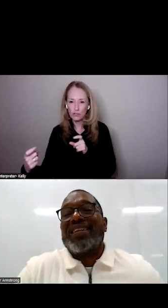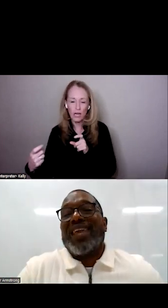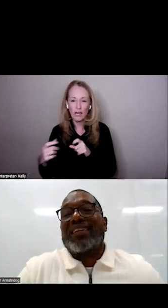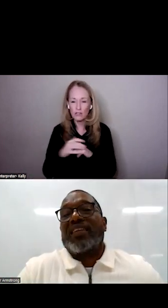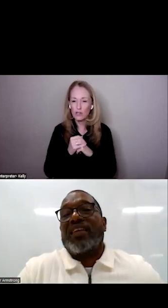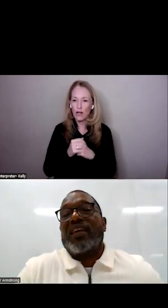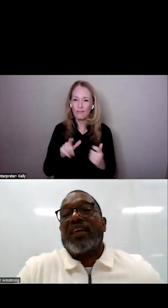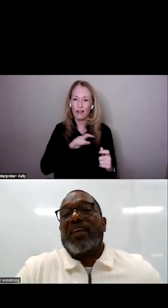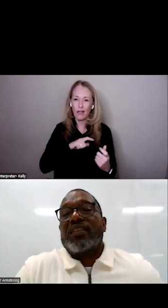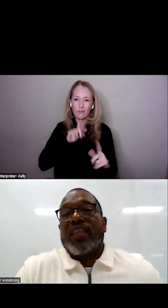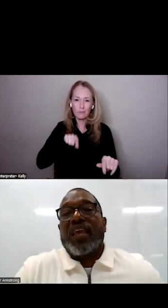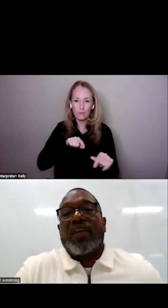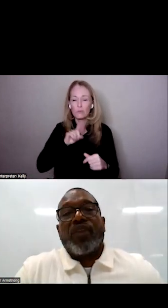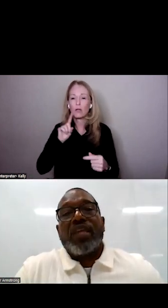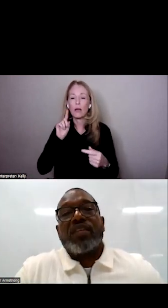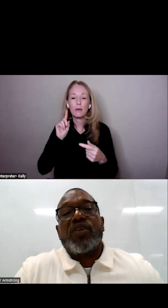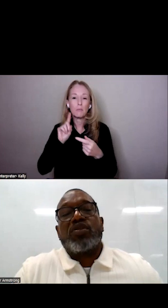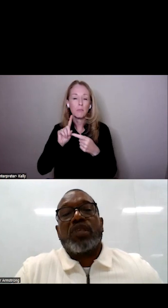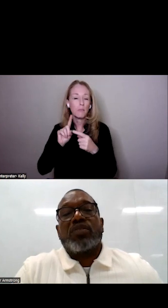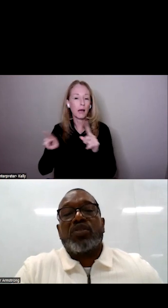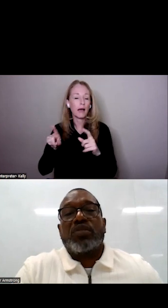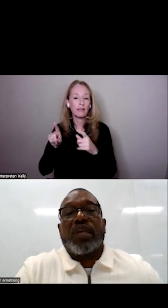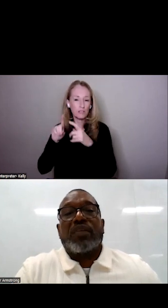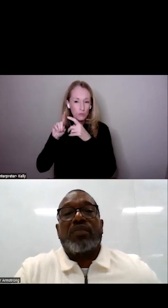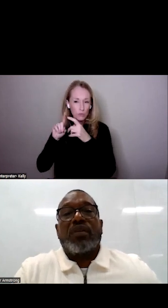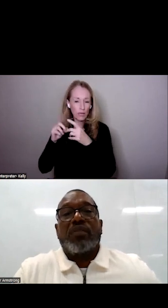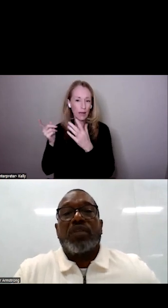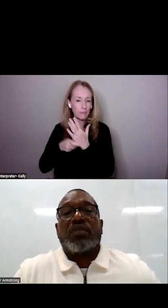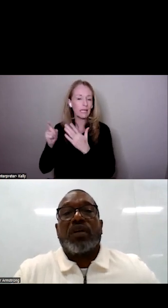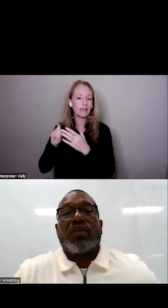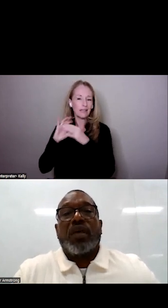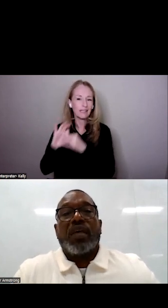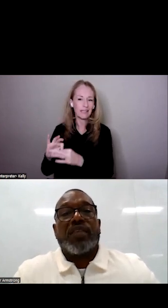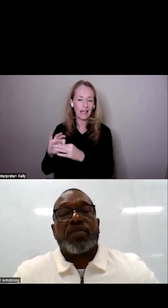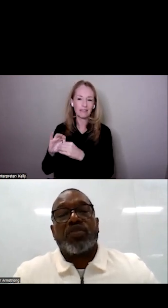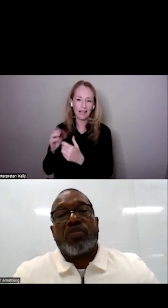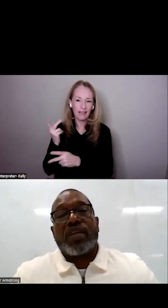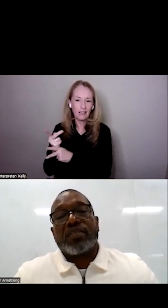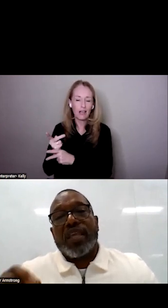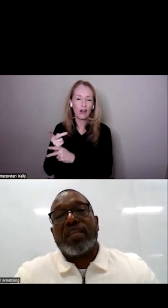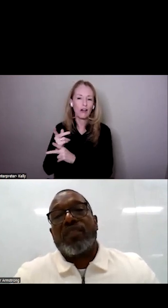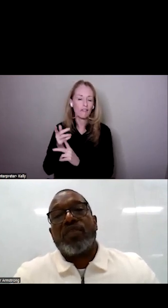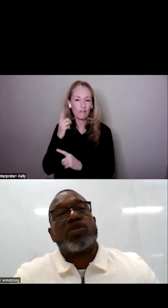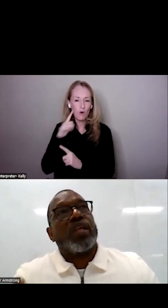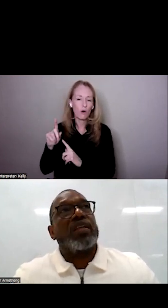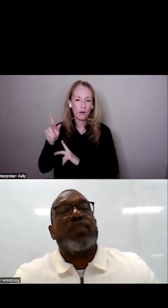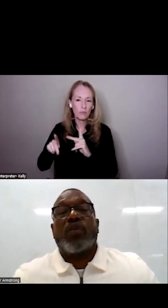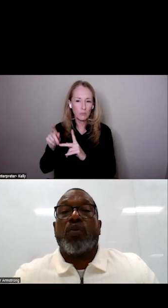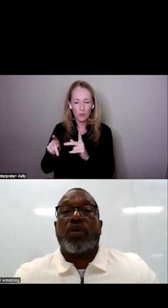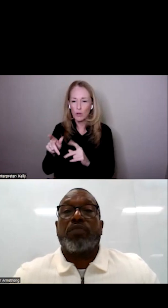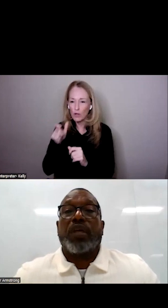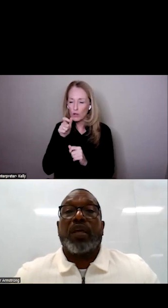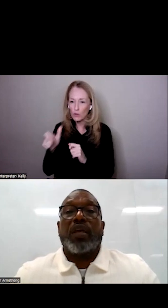immediately connecting to care for individuals in suicidal, mental health, and substance use crisis in individuals where they